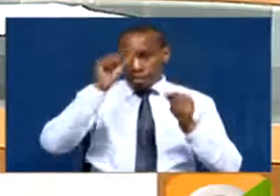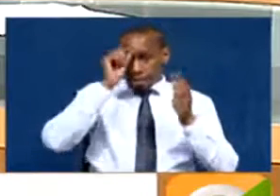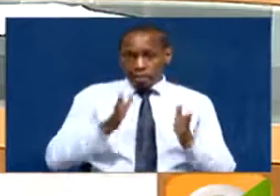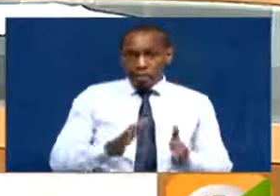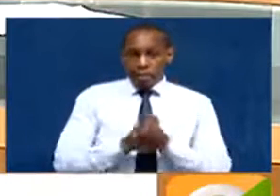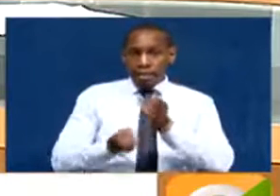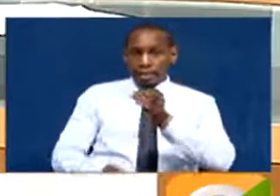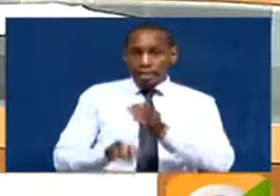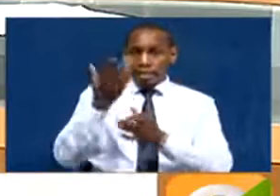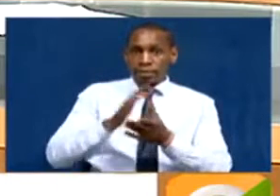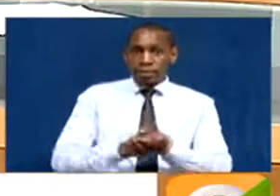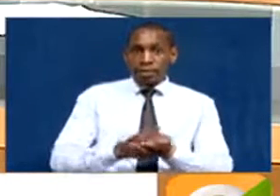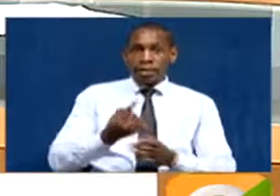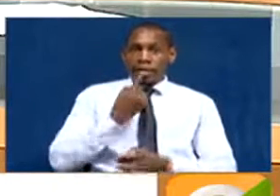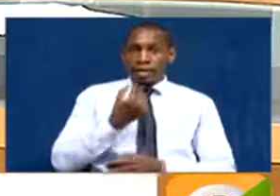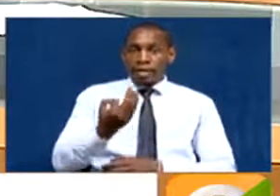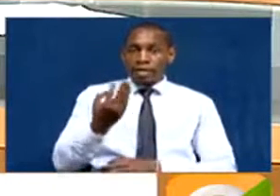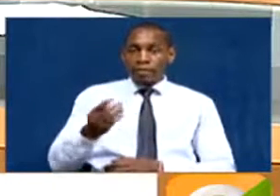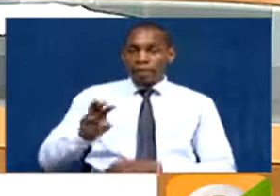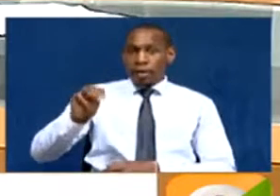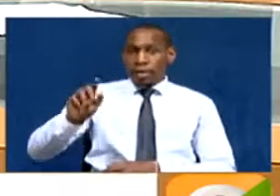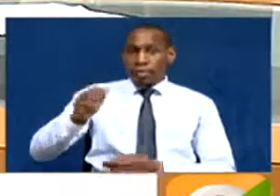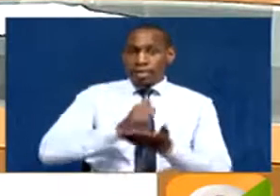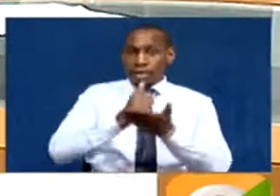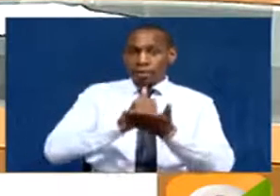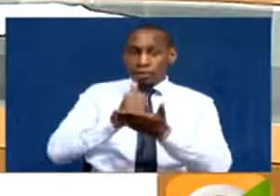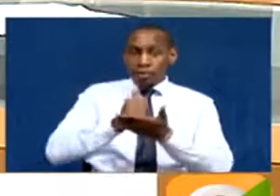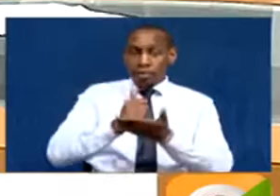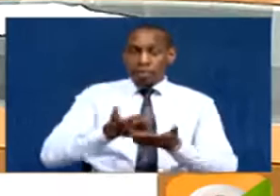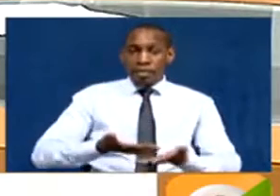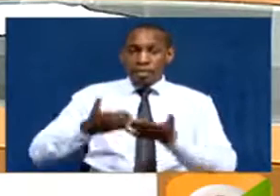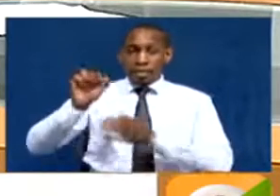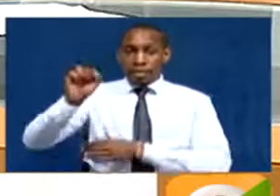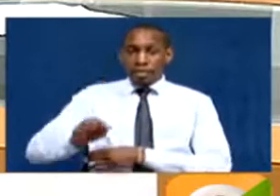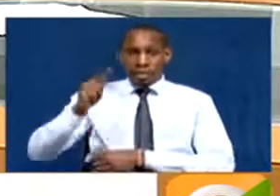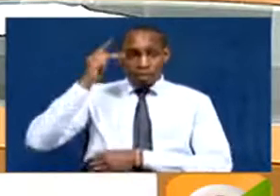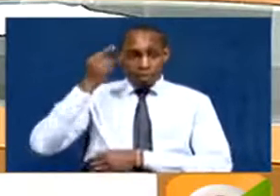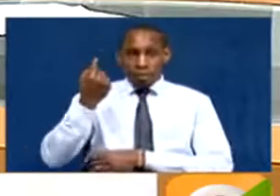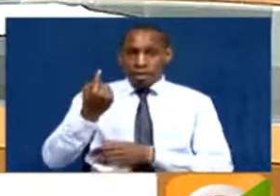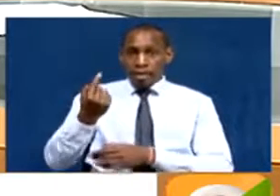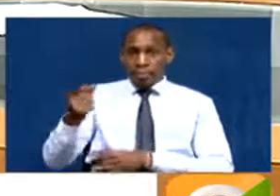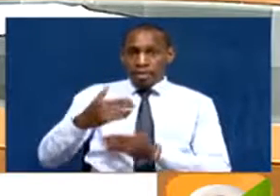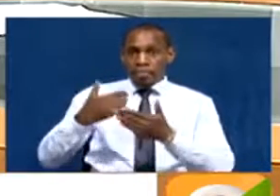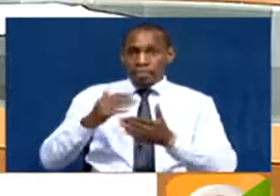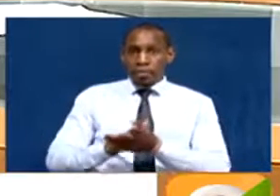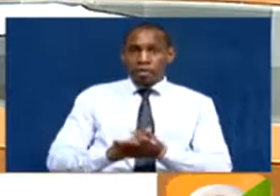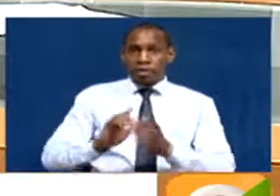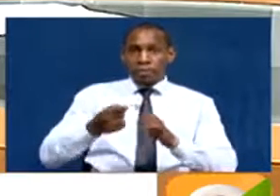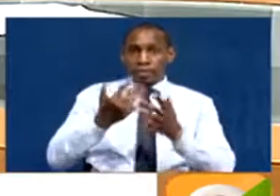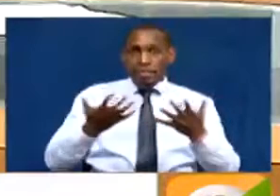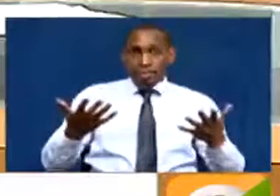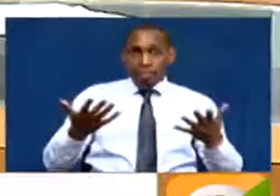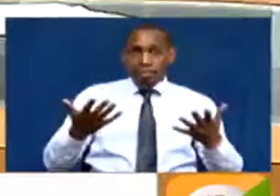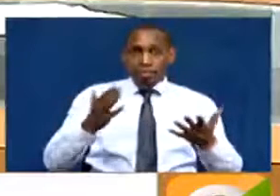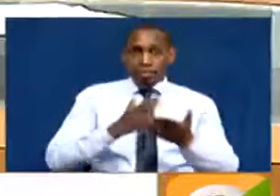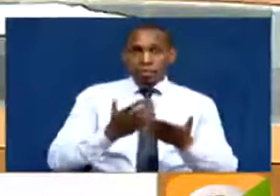Chepkwony flagged off 134.4 metric tons of coffee to South Korea a month ago, making it the first consignment to